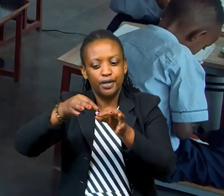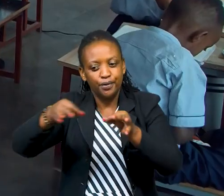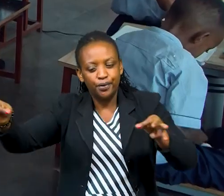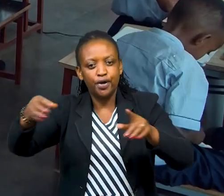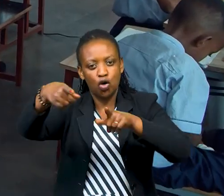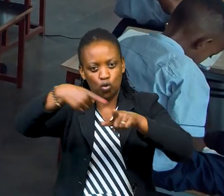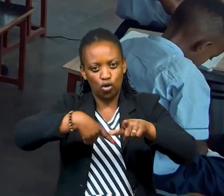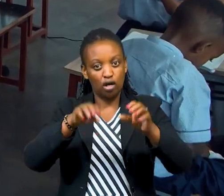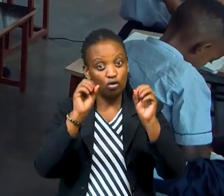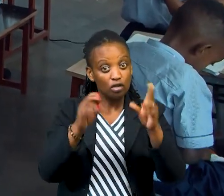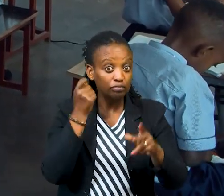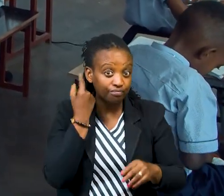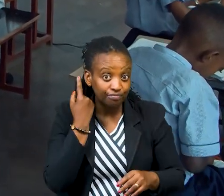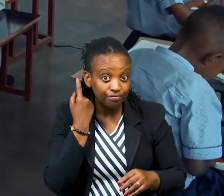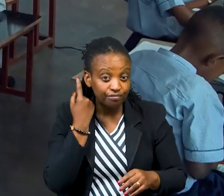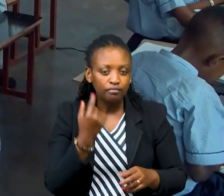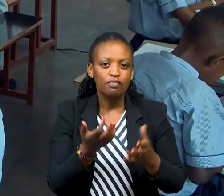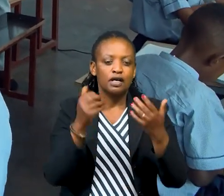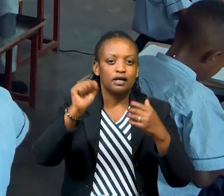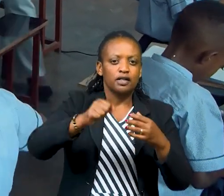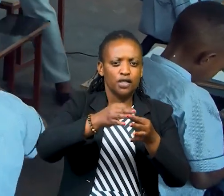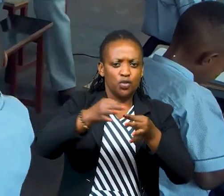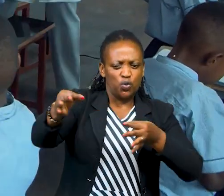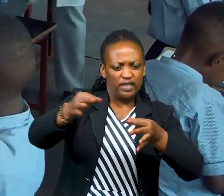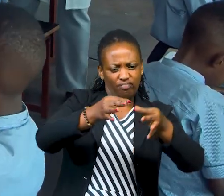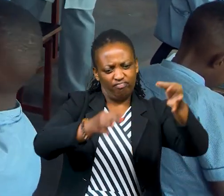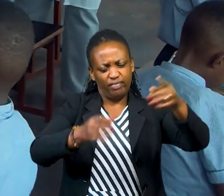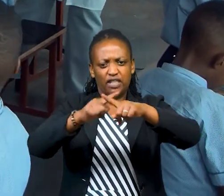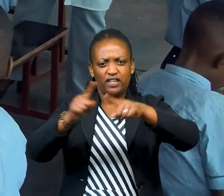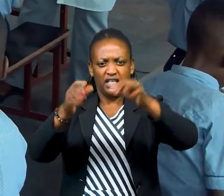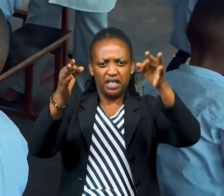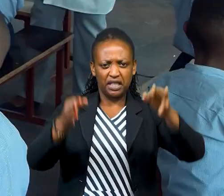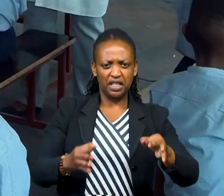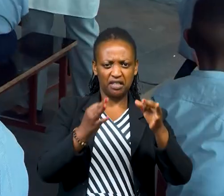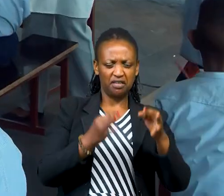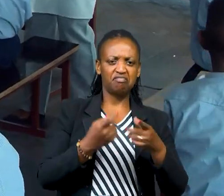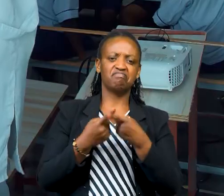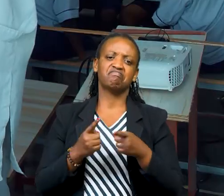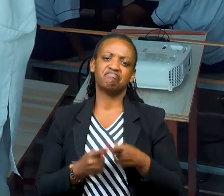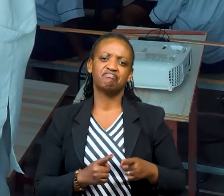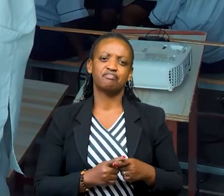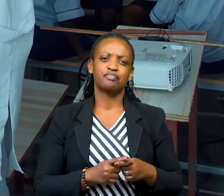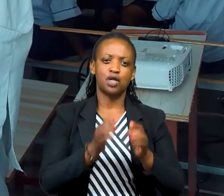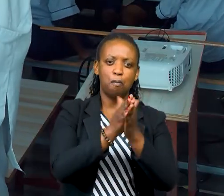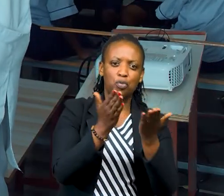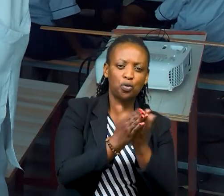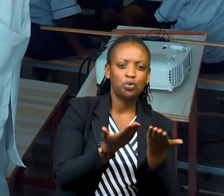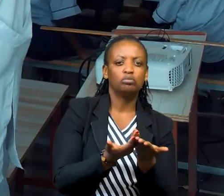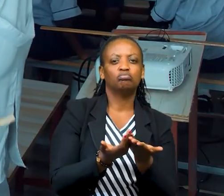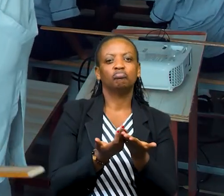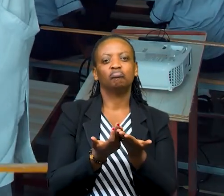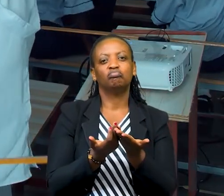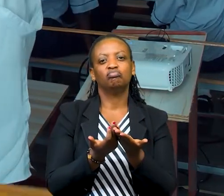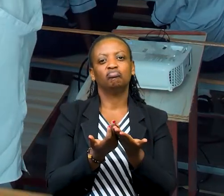ruler, isn't it? Isn't it? Yes, and we measure different objects like a book,